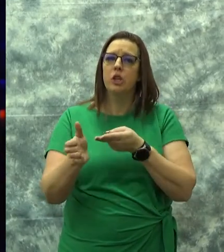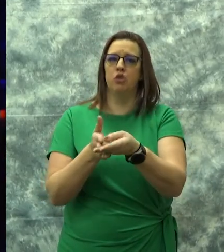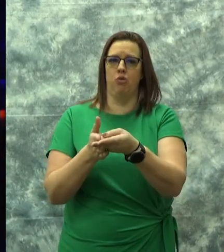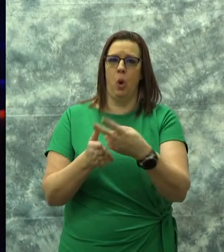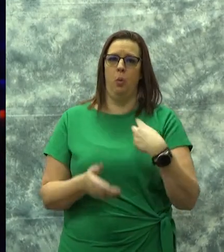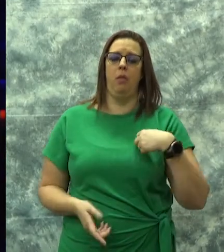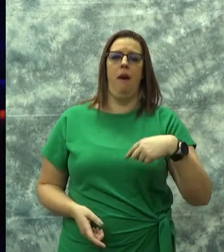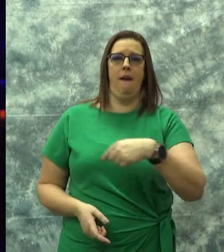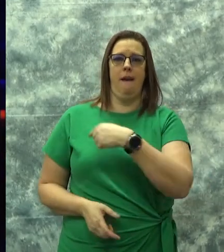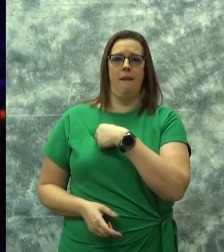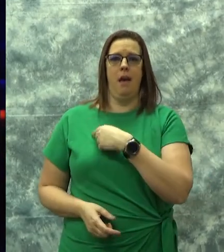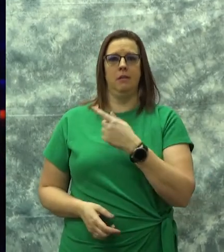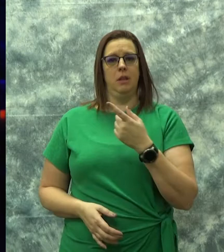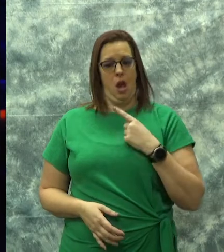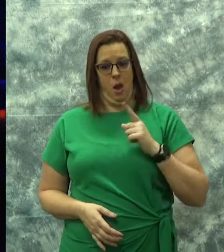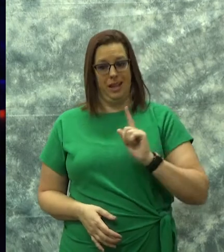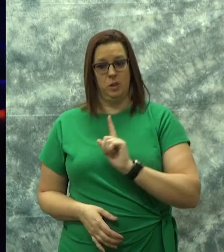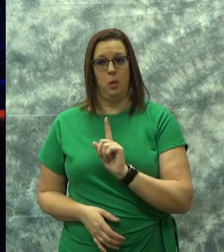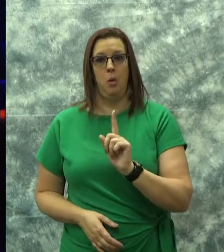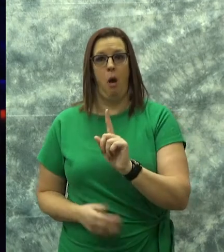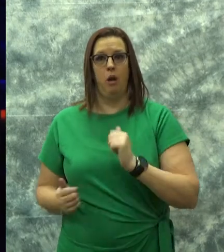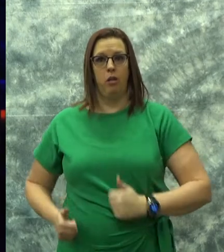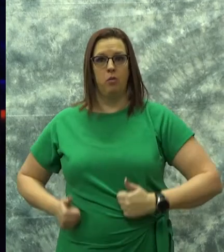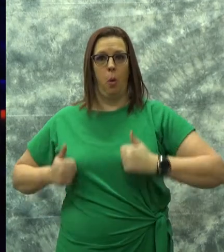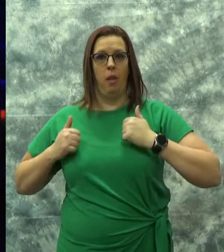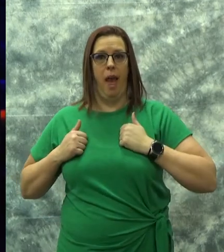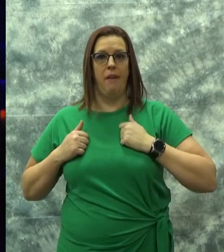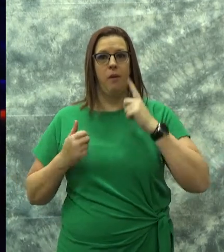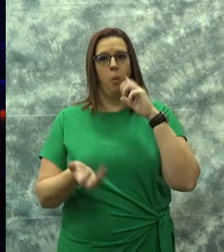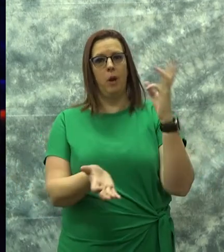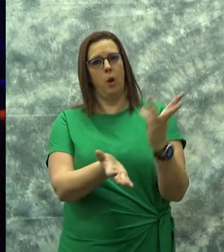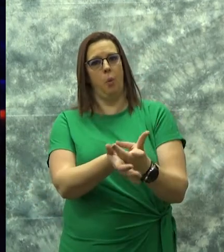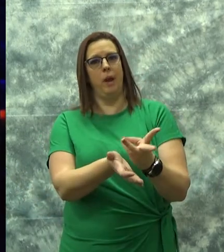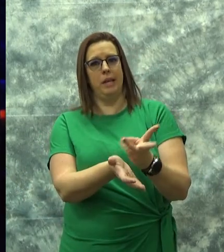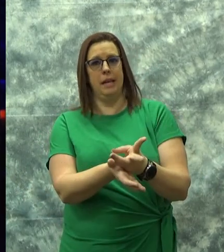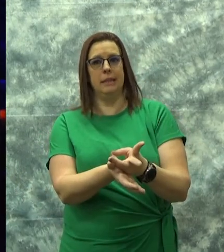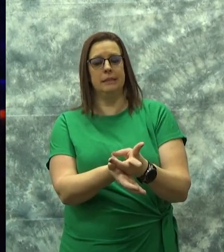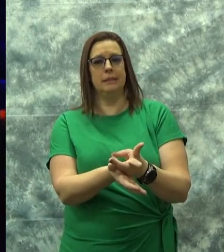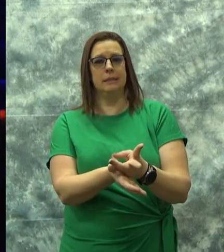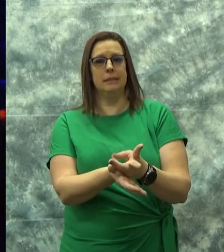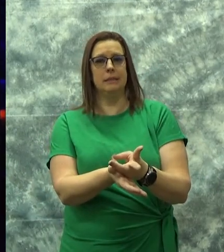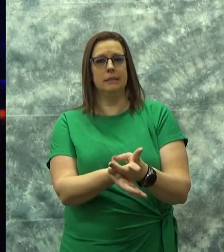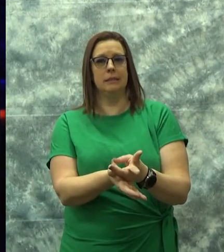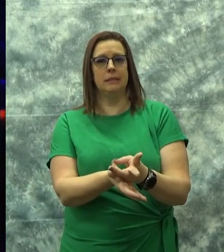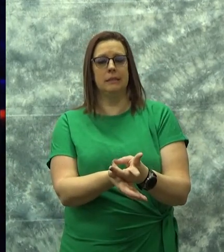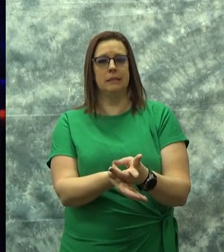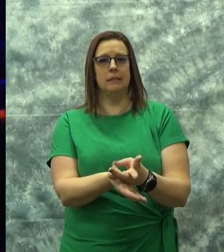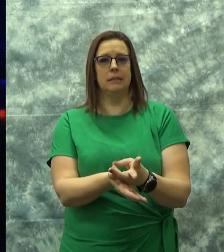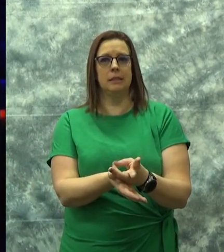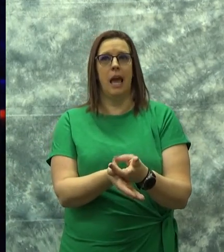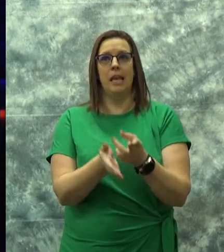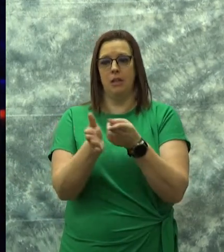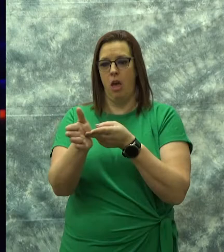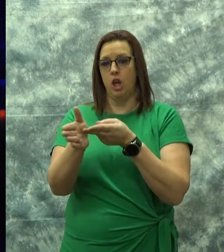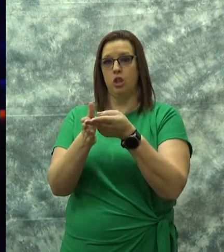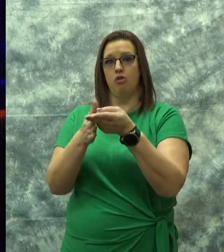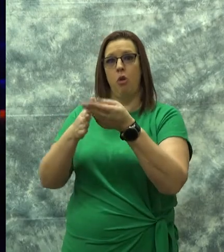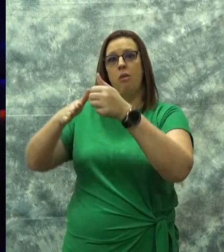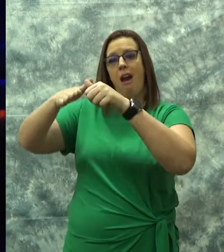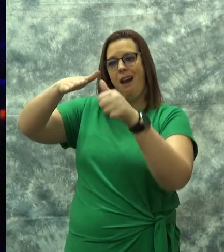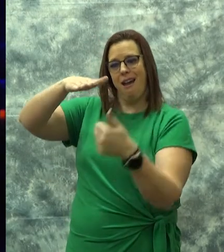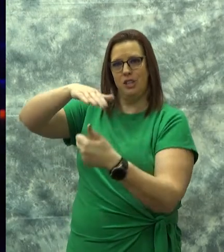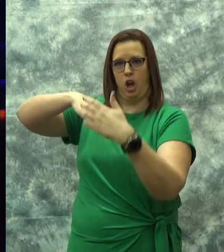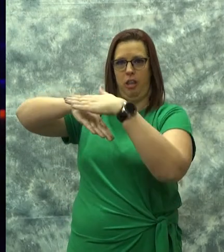ultimate truth of us. And as we walk through this life, we stand witness to it as the truth below